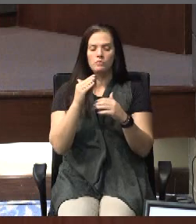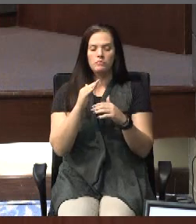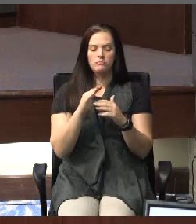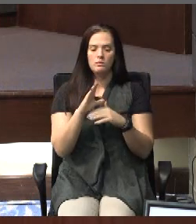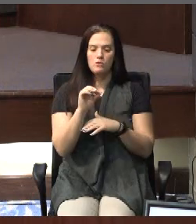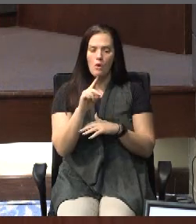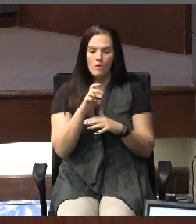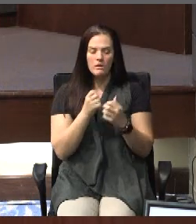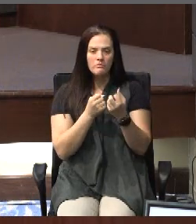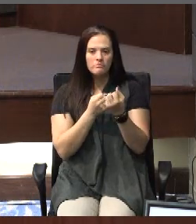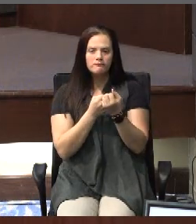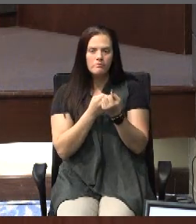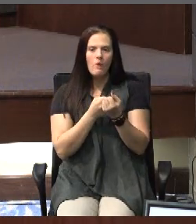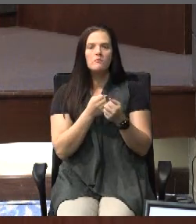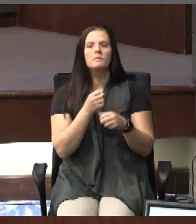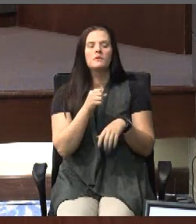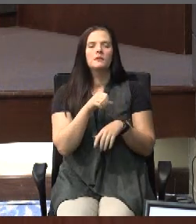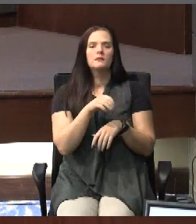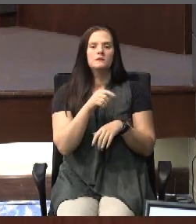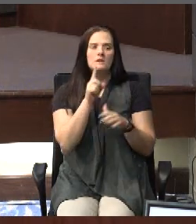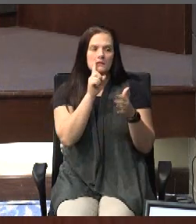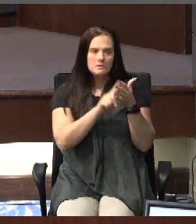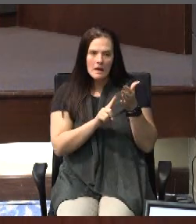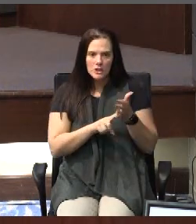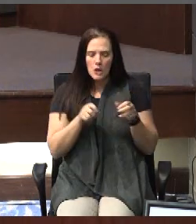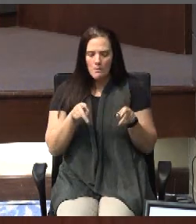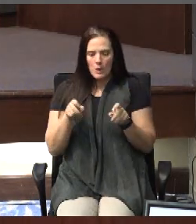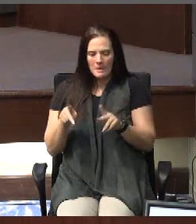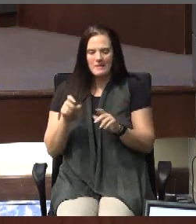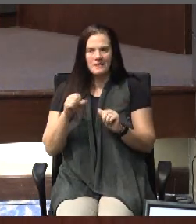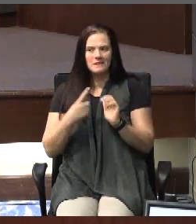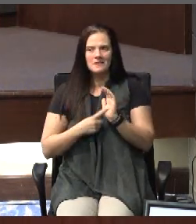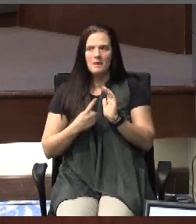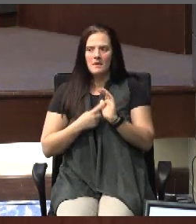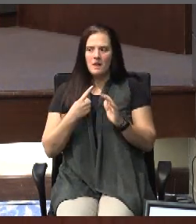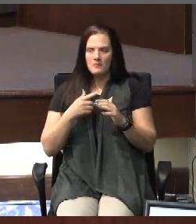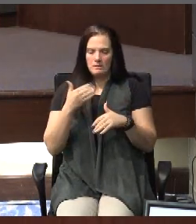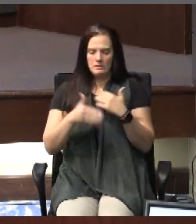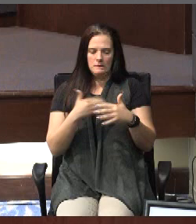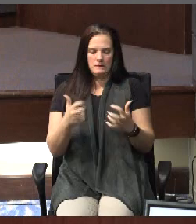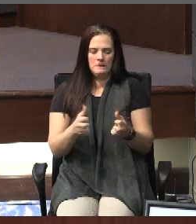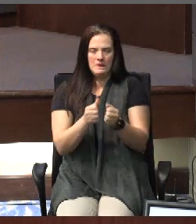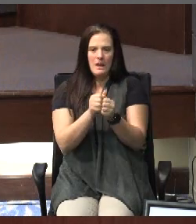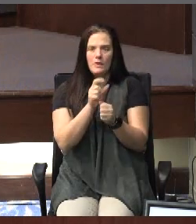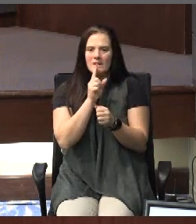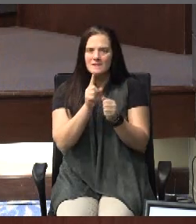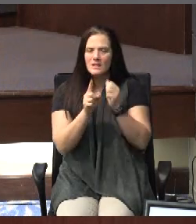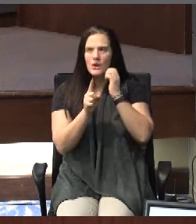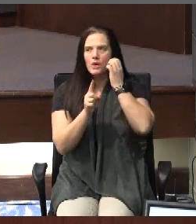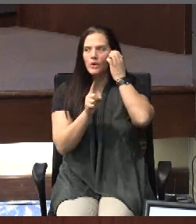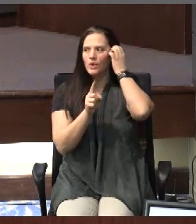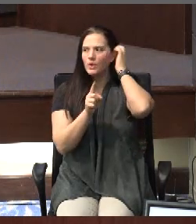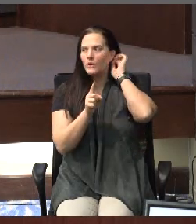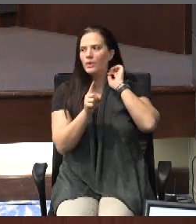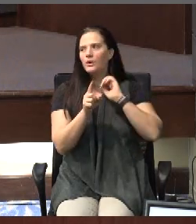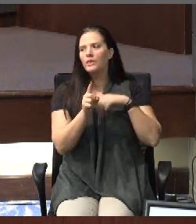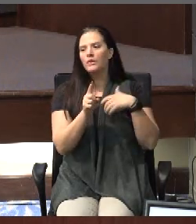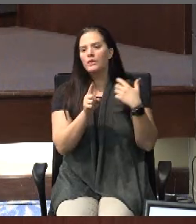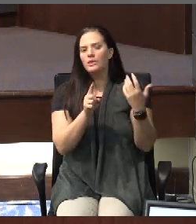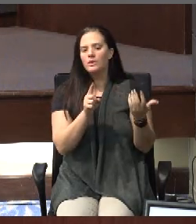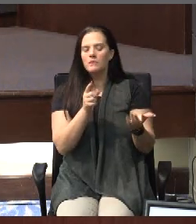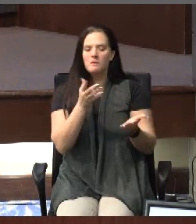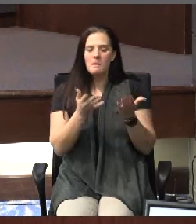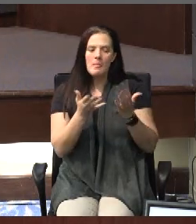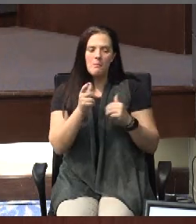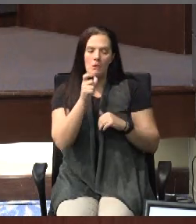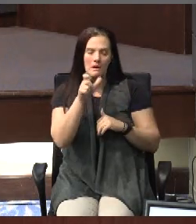enforcement, inspections, and permitting sometimes kind of roll together. Is there, and maybe you